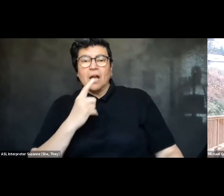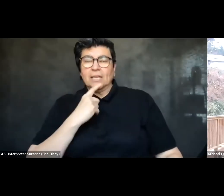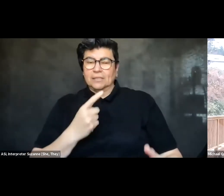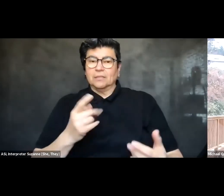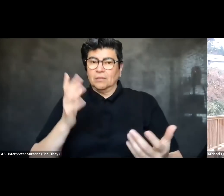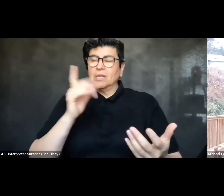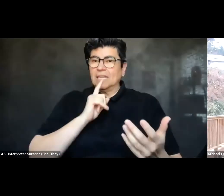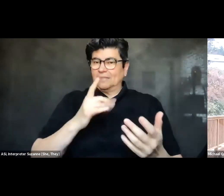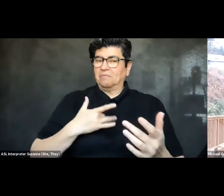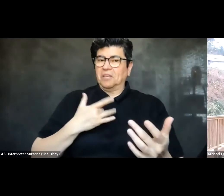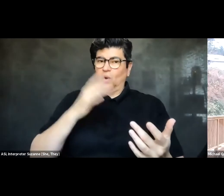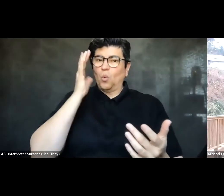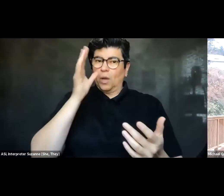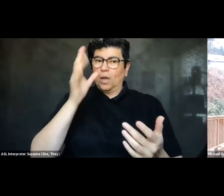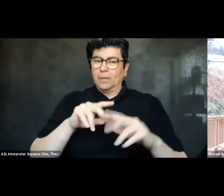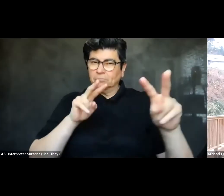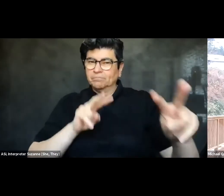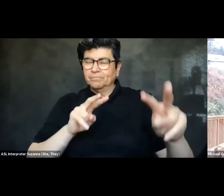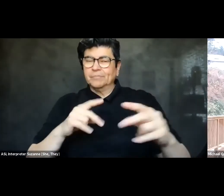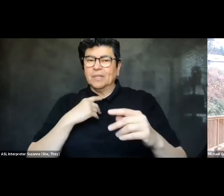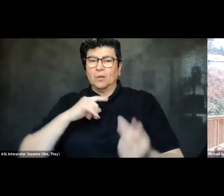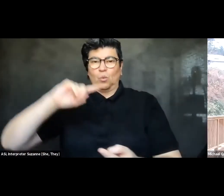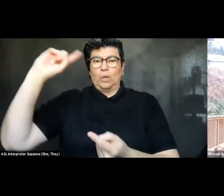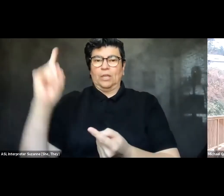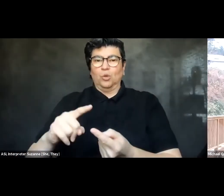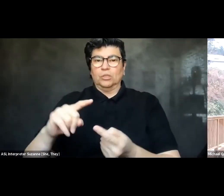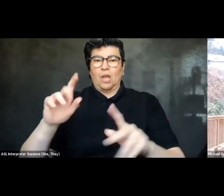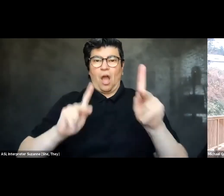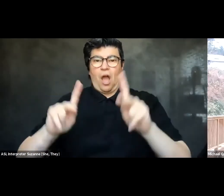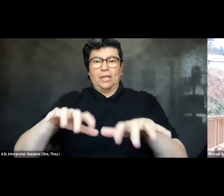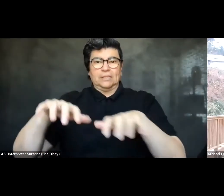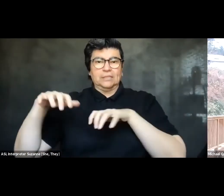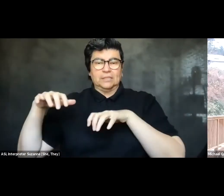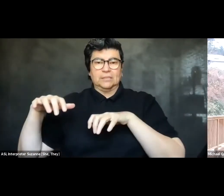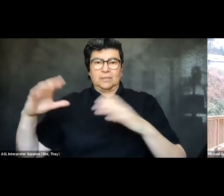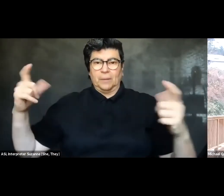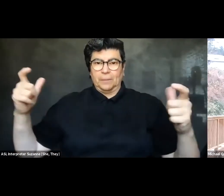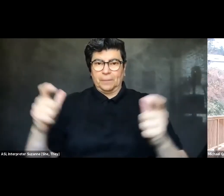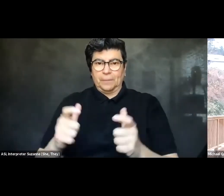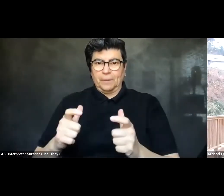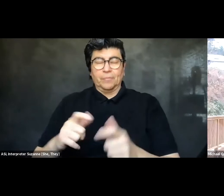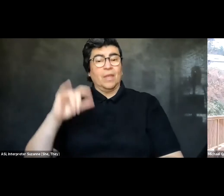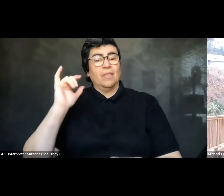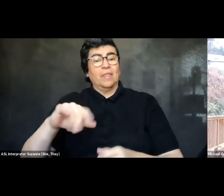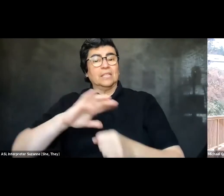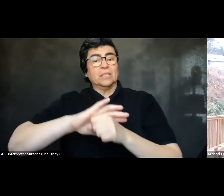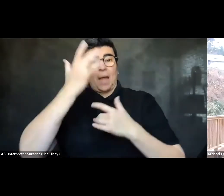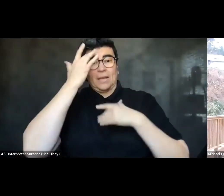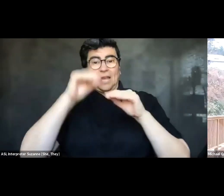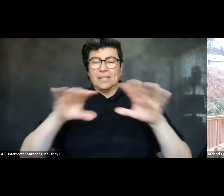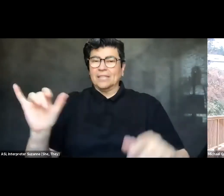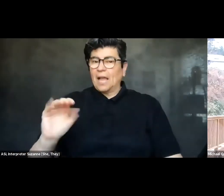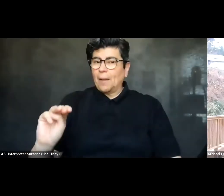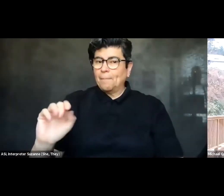what is anticipated to be a significantly reduced audience. This pandemic is a marathon,